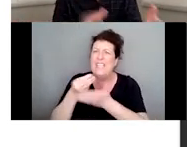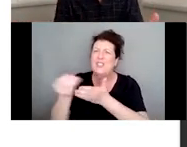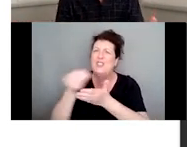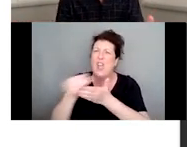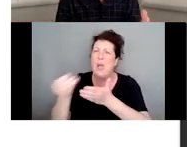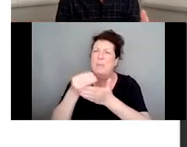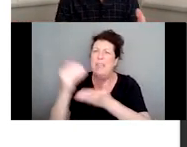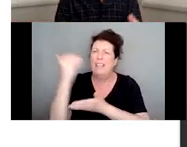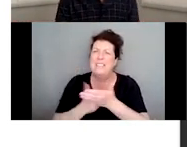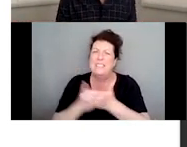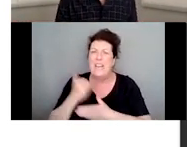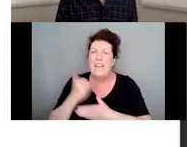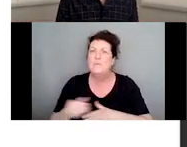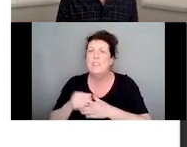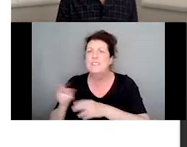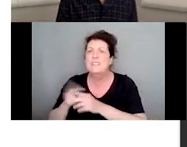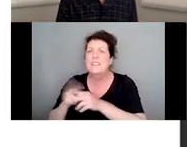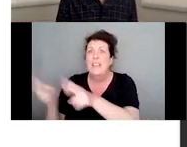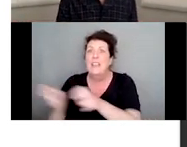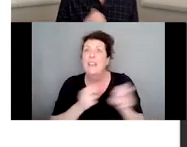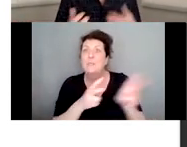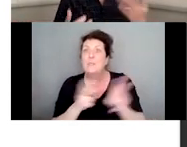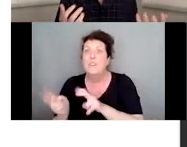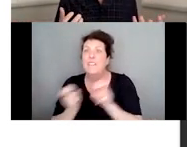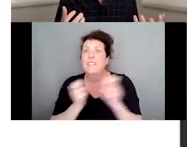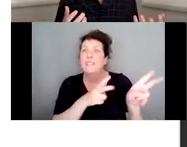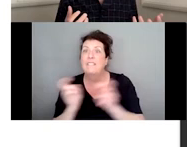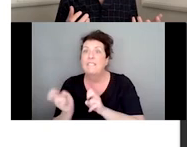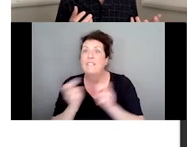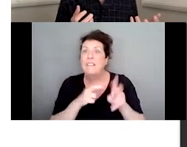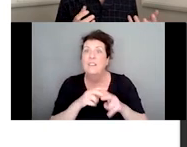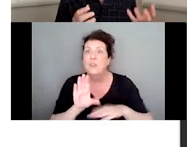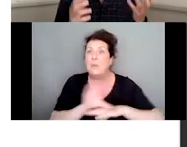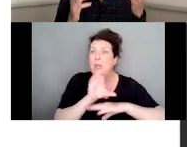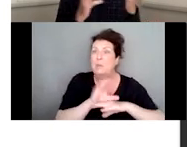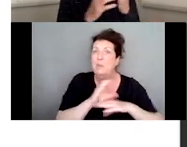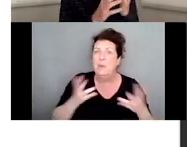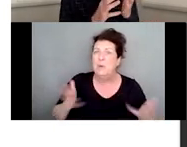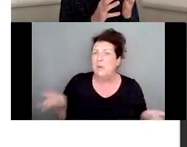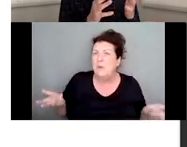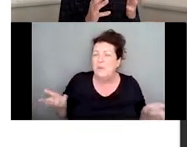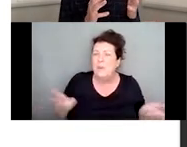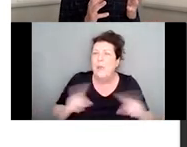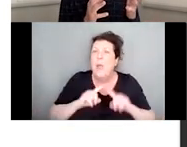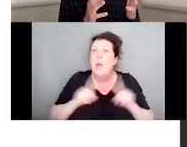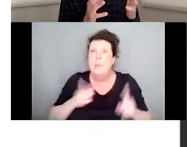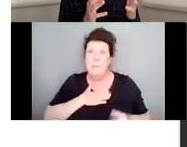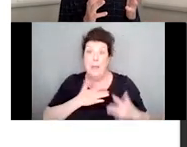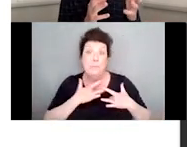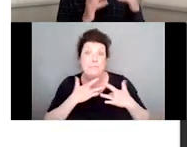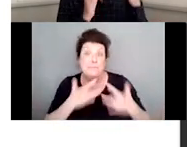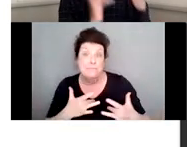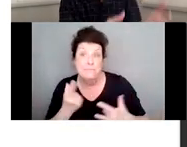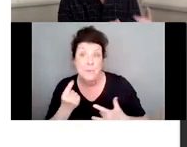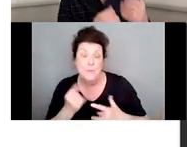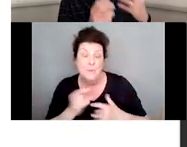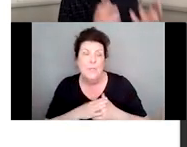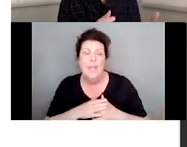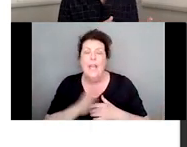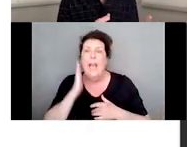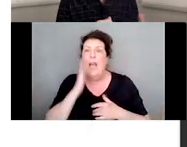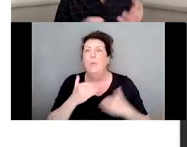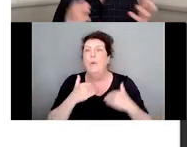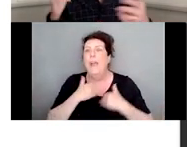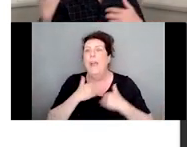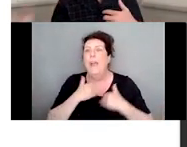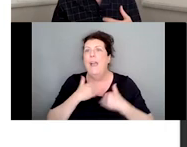list into the computer. Whereas like the way I've done it, uh, is, uh, is I'll just have some ideas